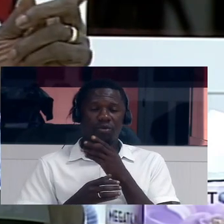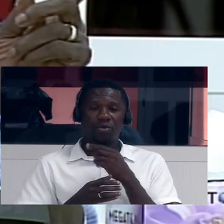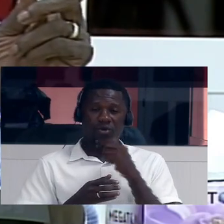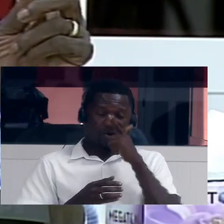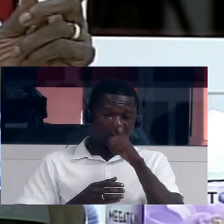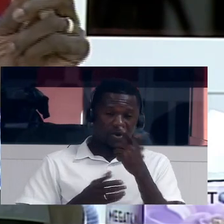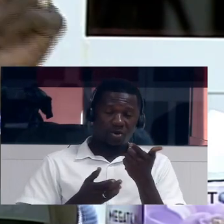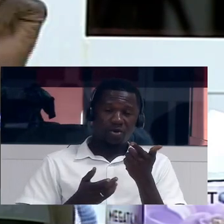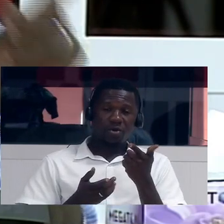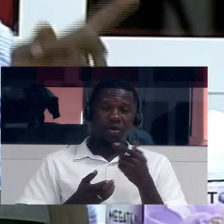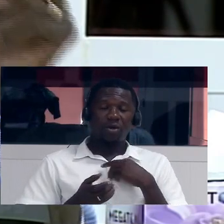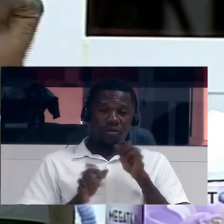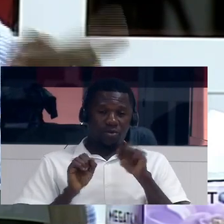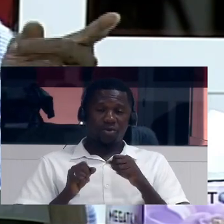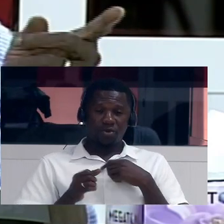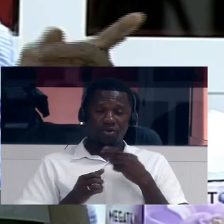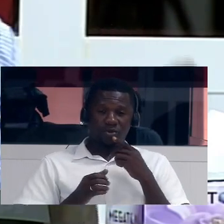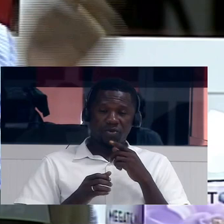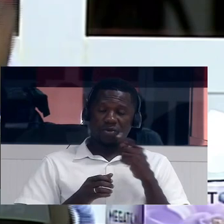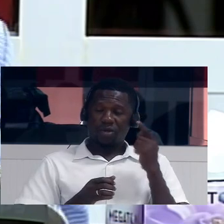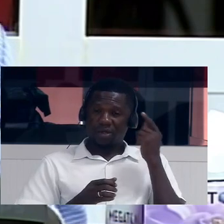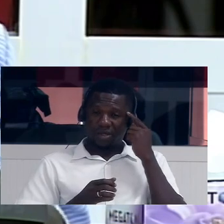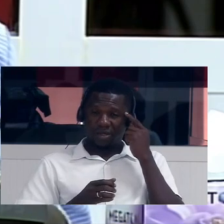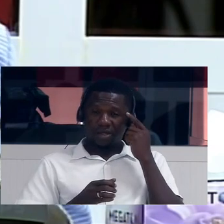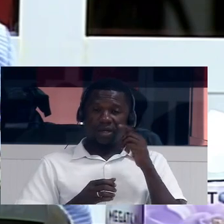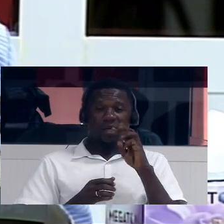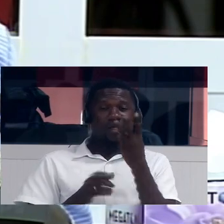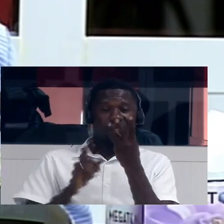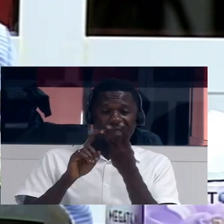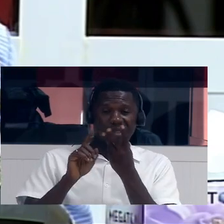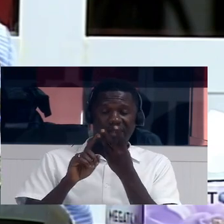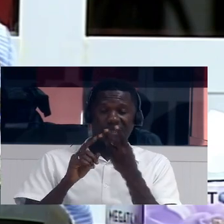luck, I was able to defuse a third incident.